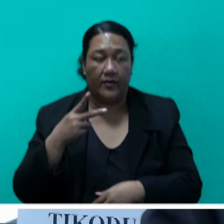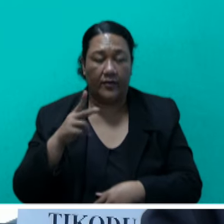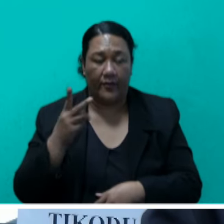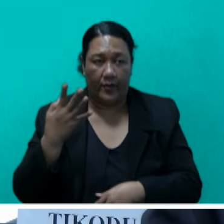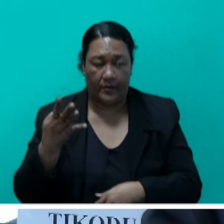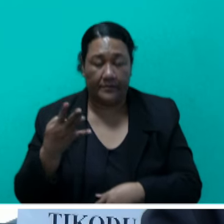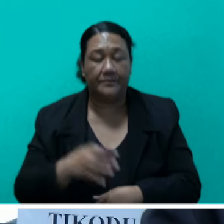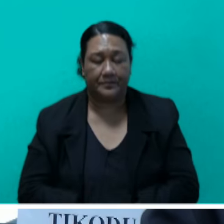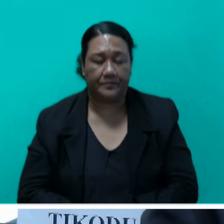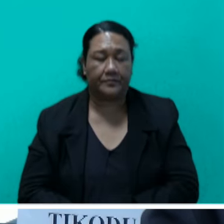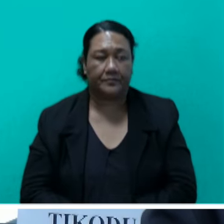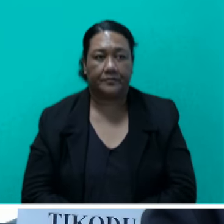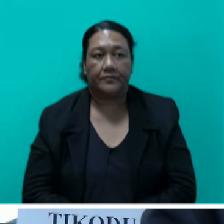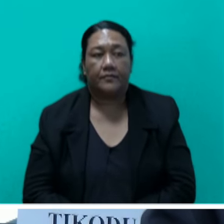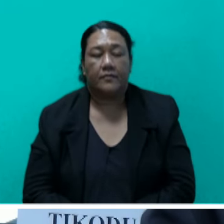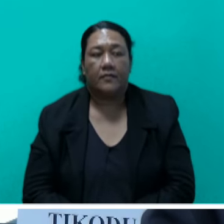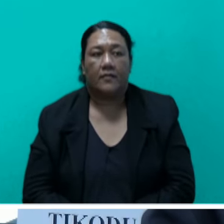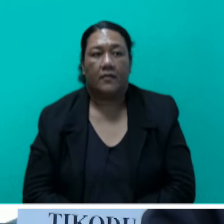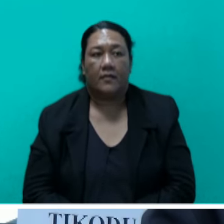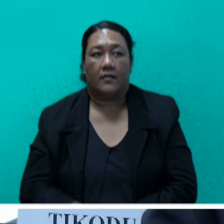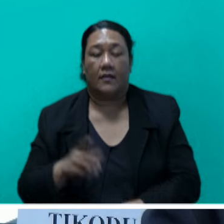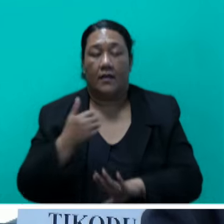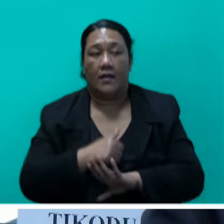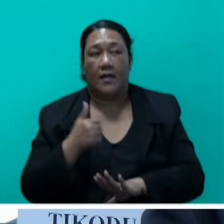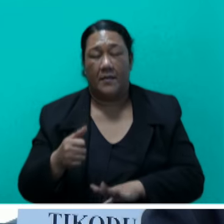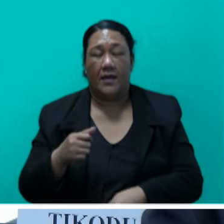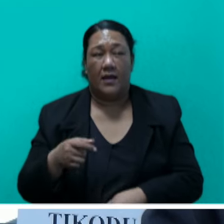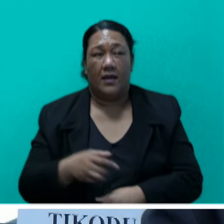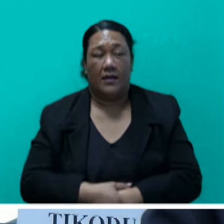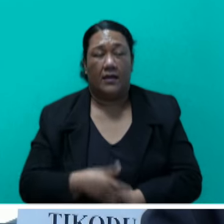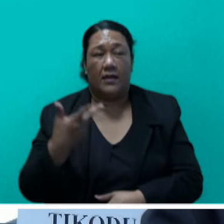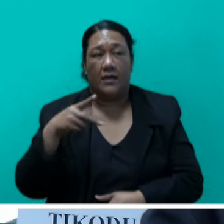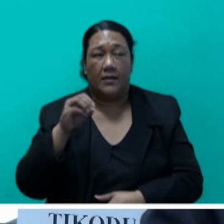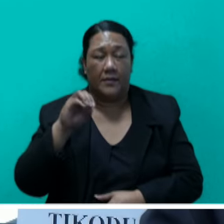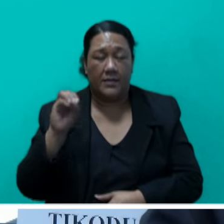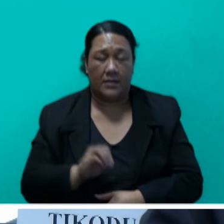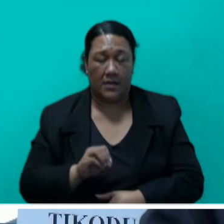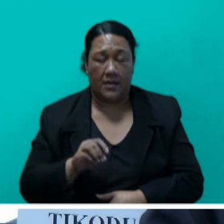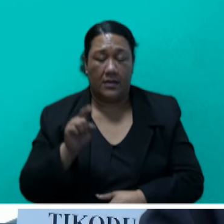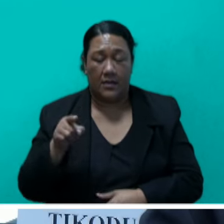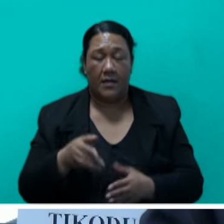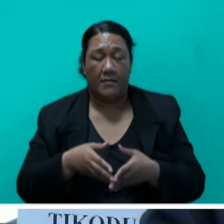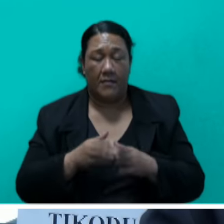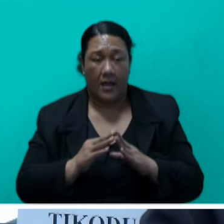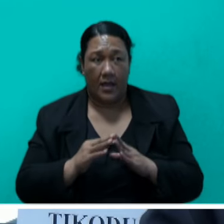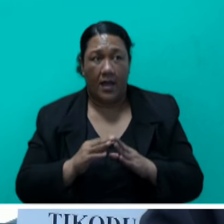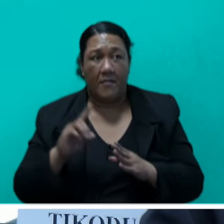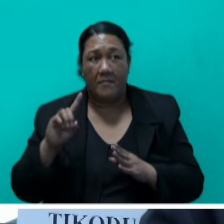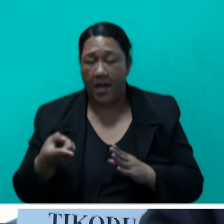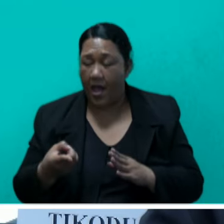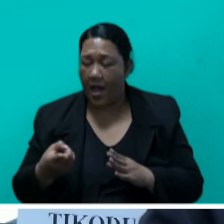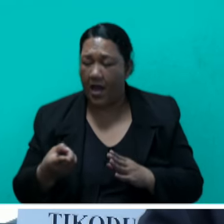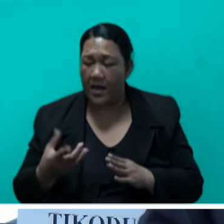numbers indicate that 80% of our rails are functioning, we cannot overlook the fact that a substantial